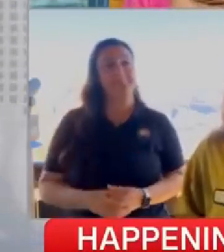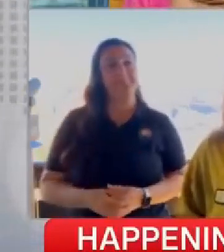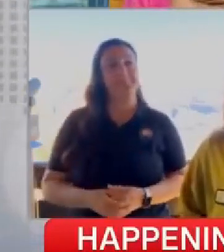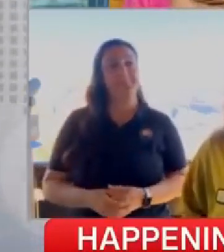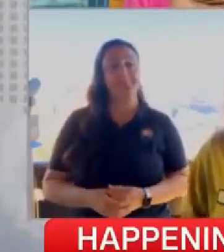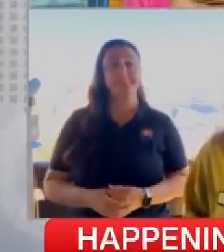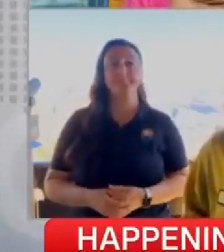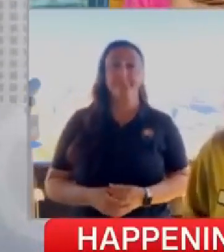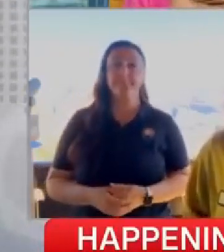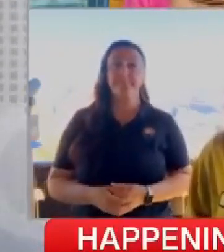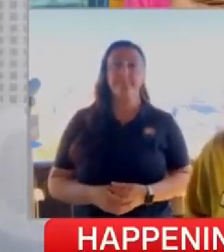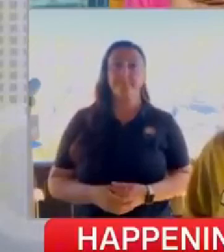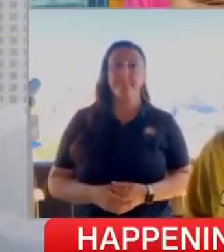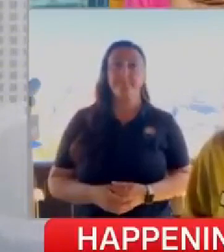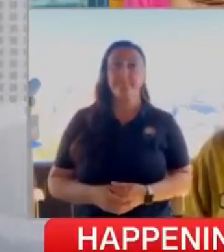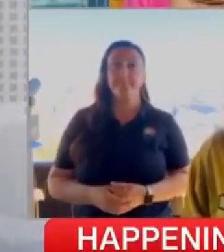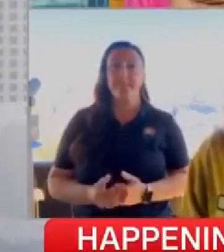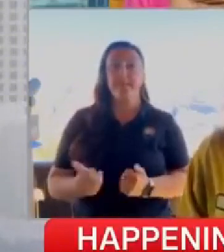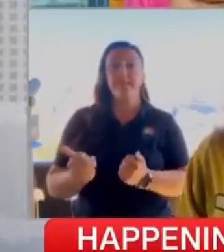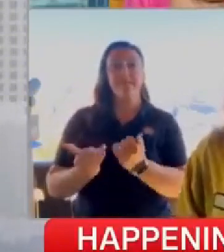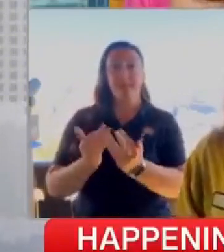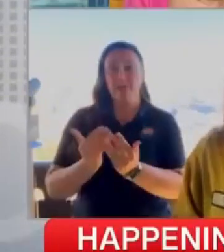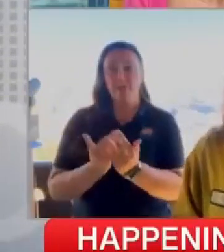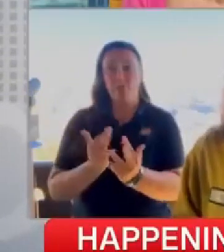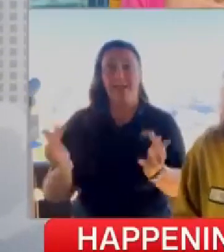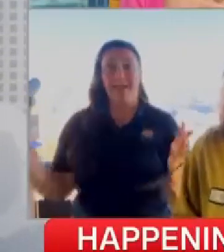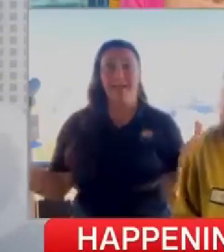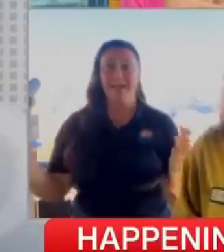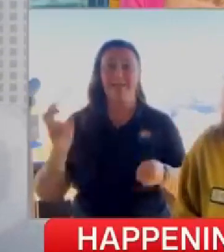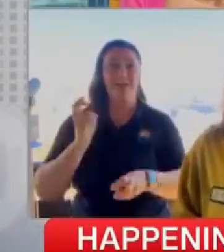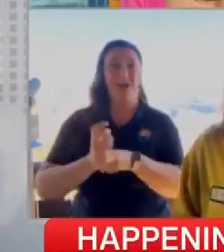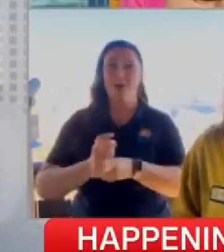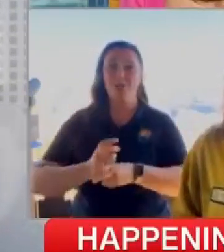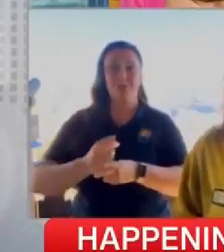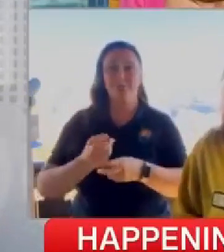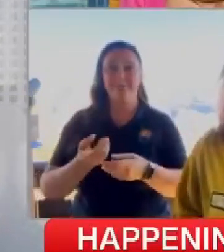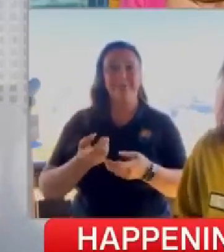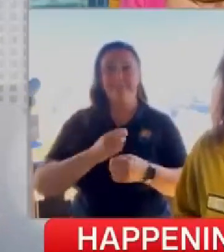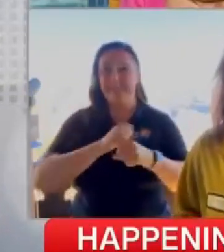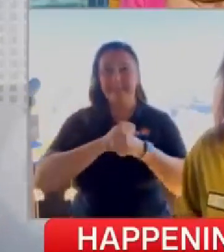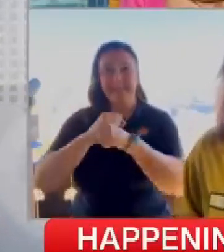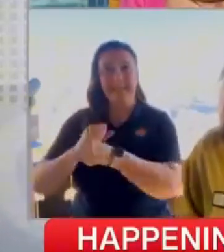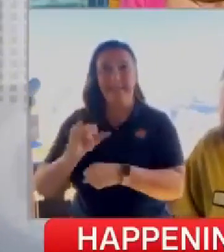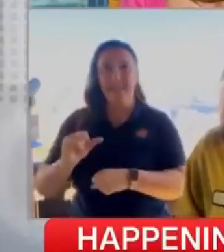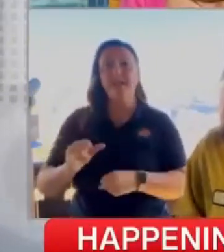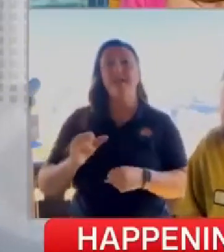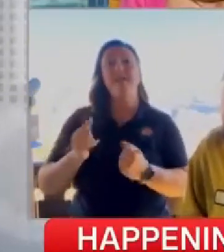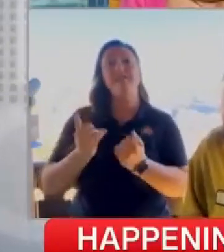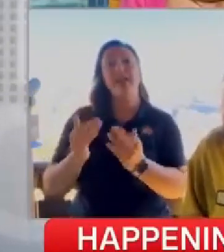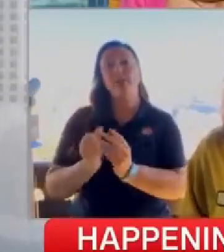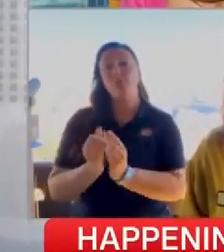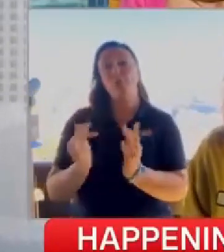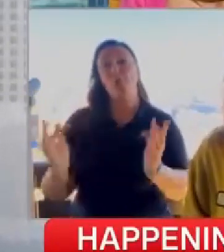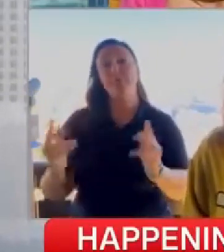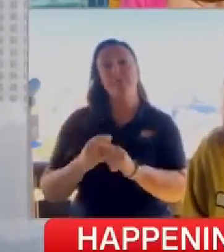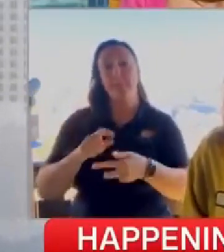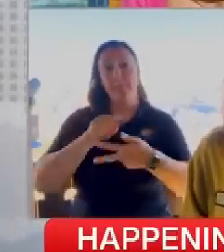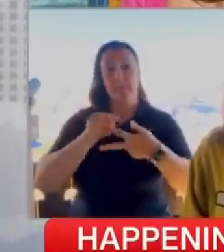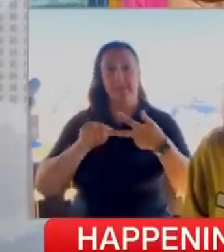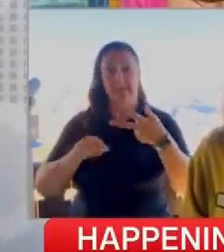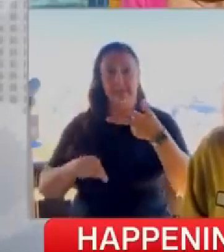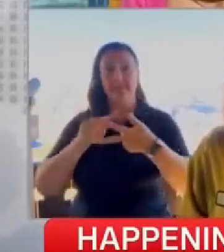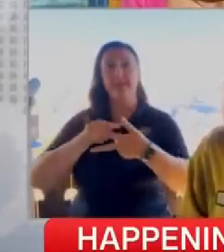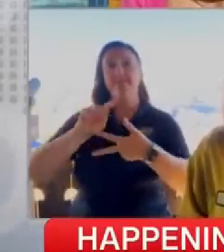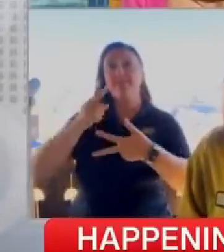Yeah, fire spread has been really tough to combat. When a fire grows, there are 3 things that go into it. The first is